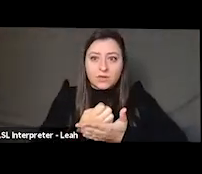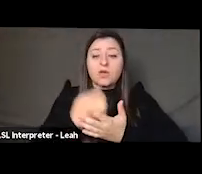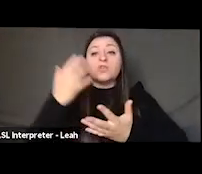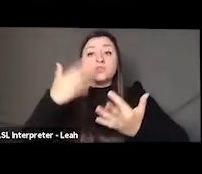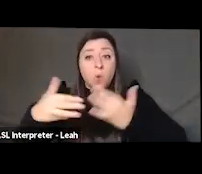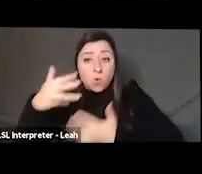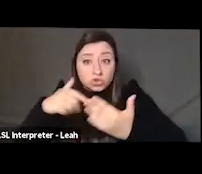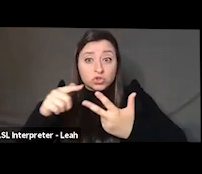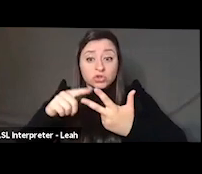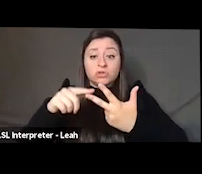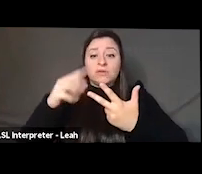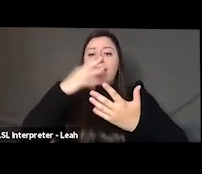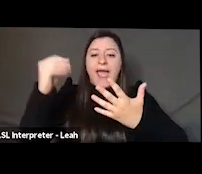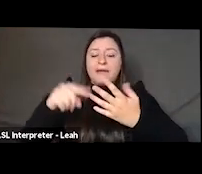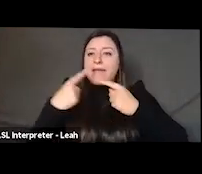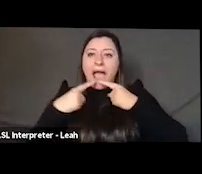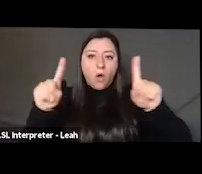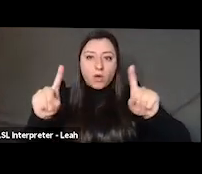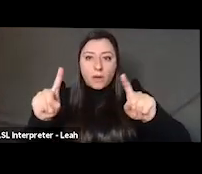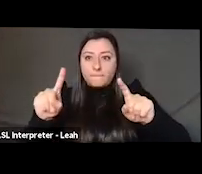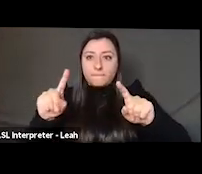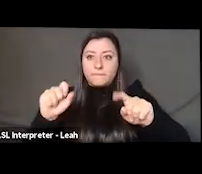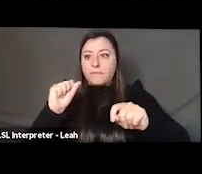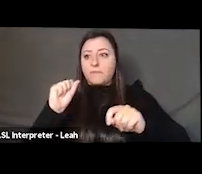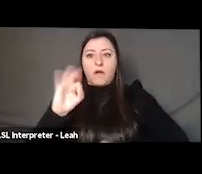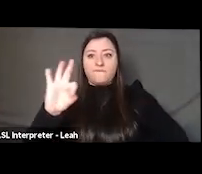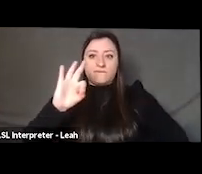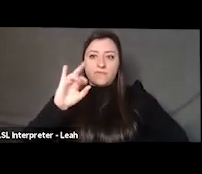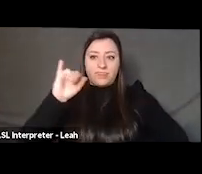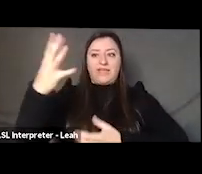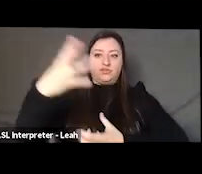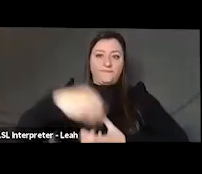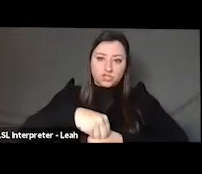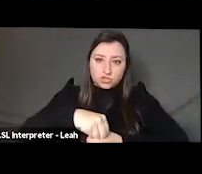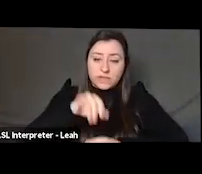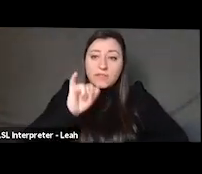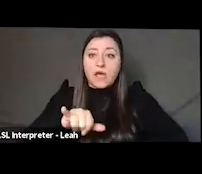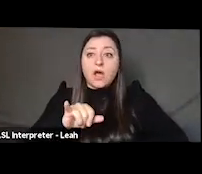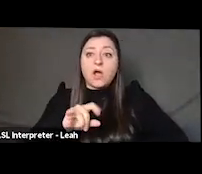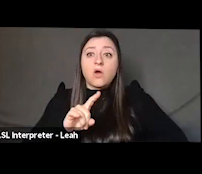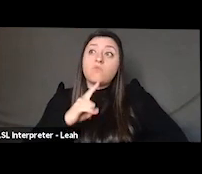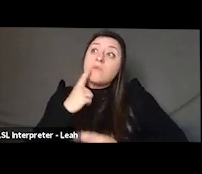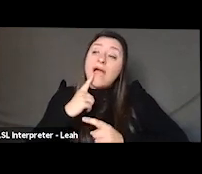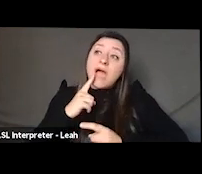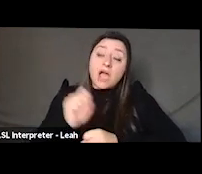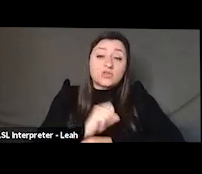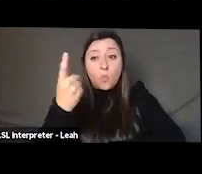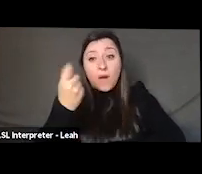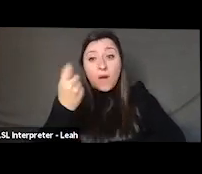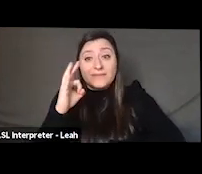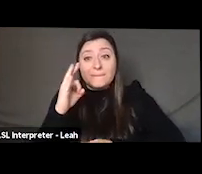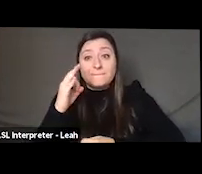socially, and the outcome of this intervention that actually was one of the main